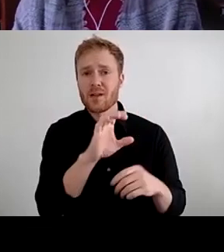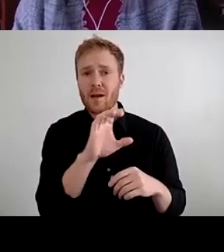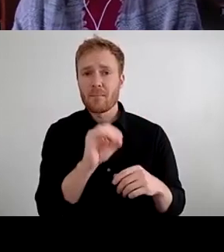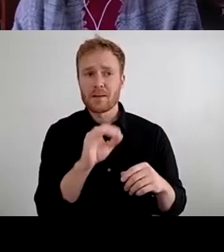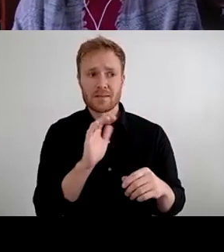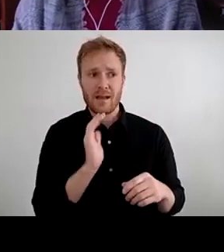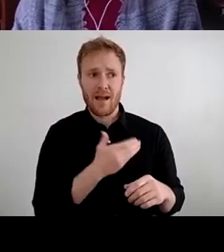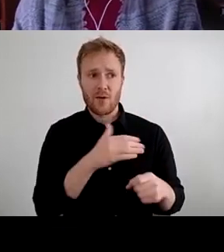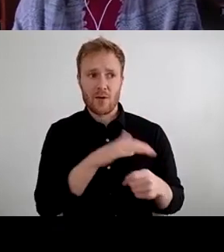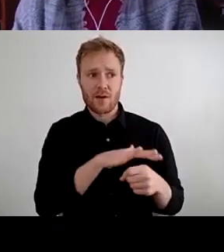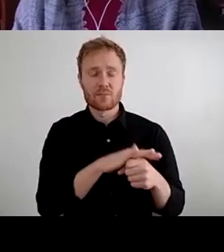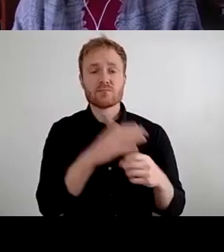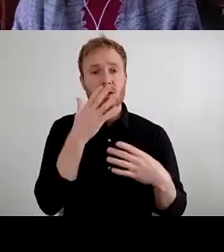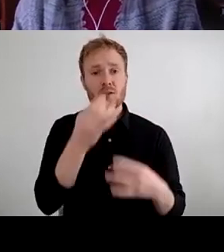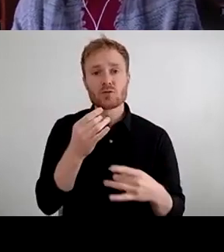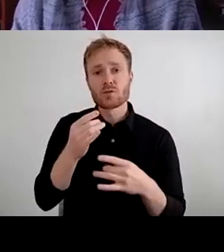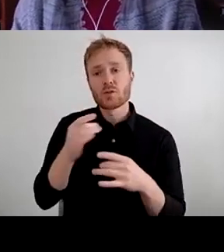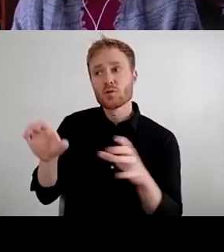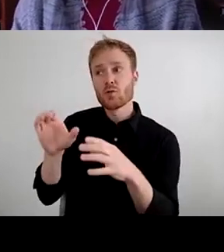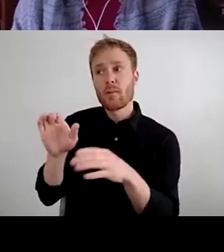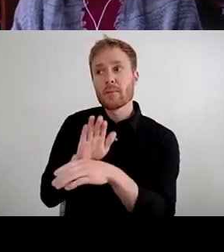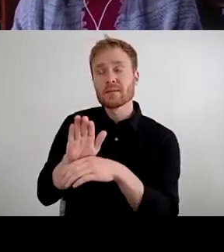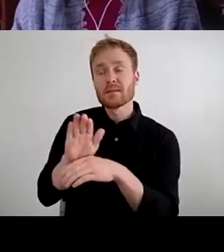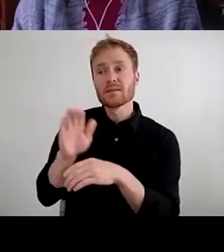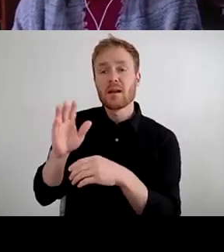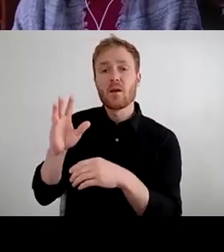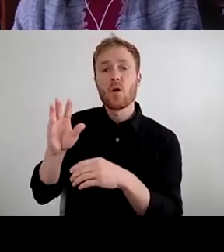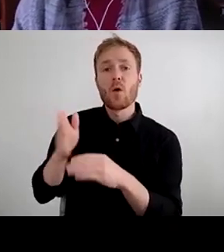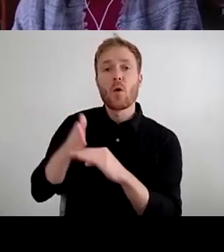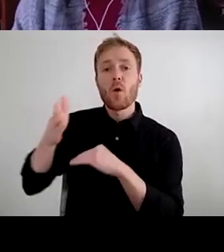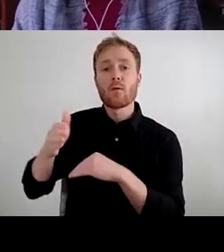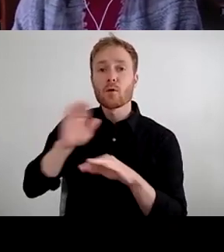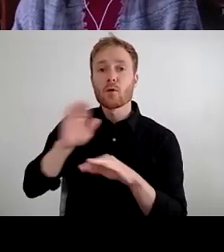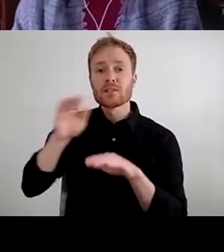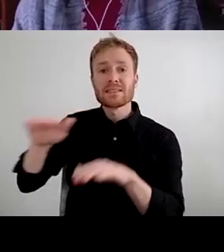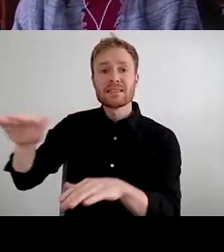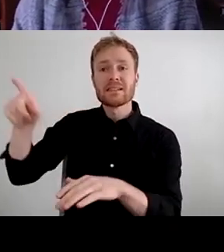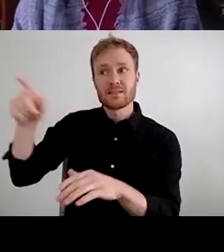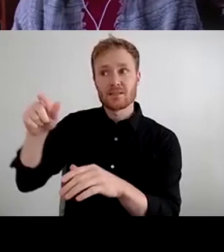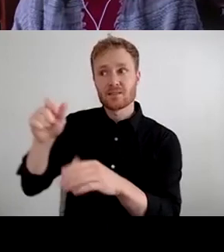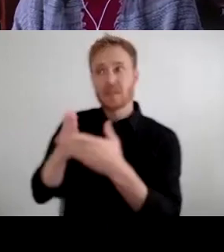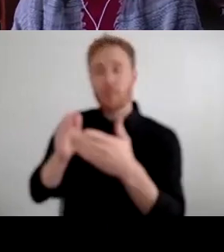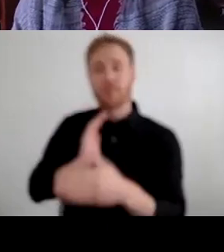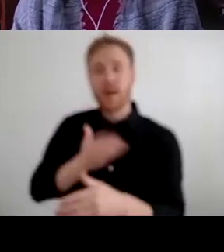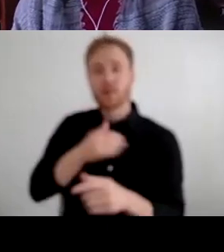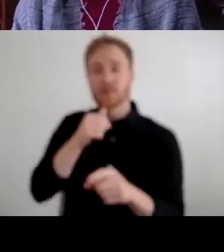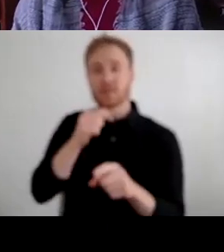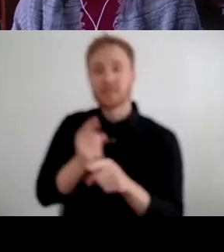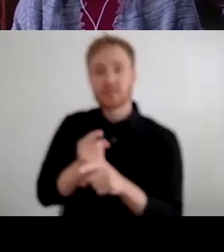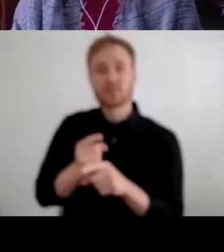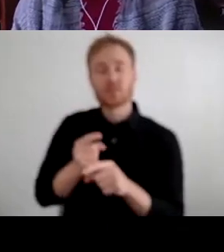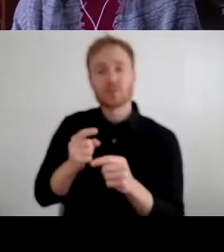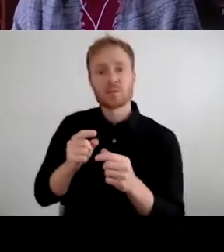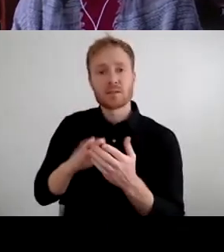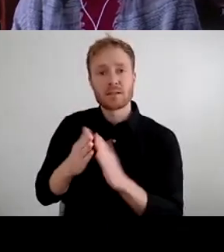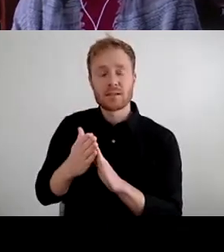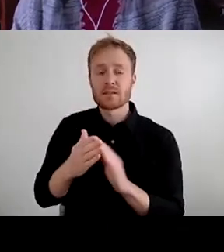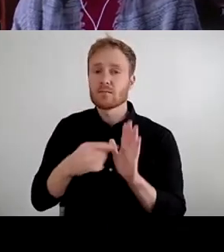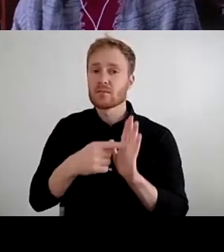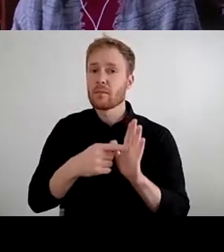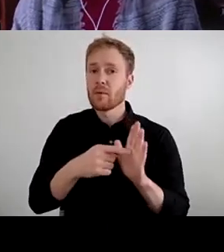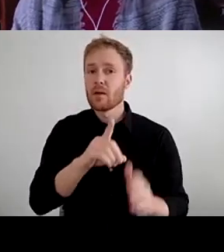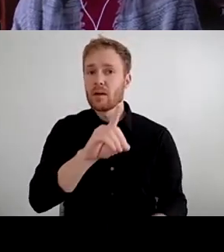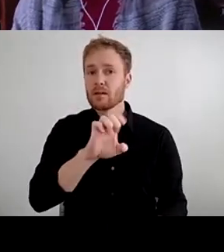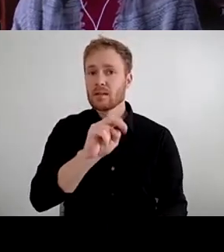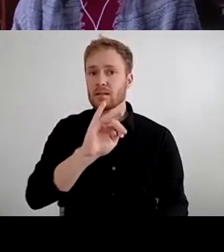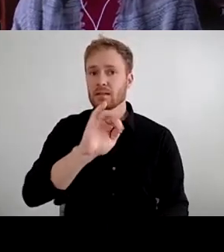overseas in some of our sister cities. And likewise, you know, a really good example is Da Nang is really interested